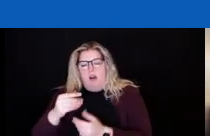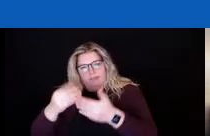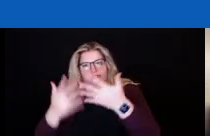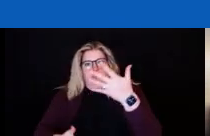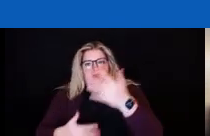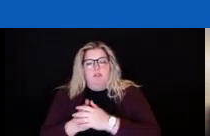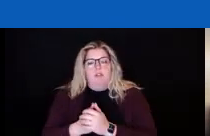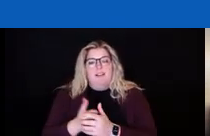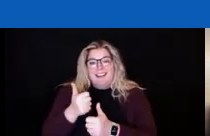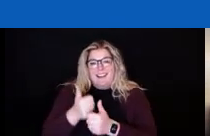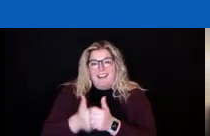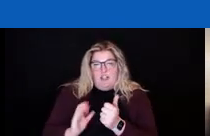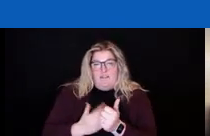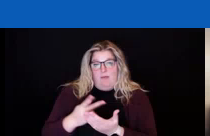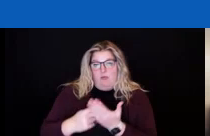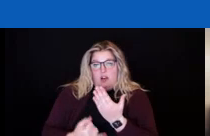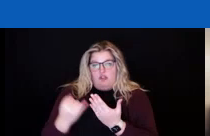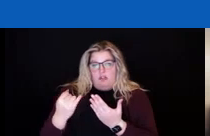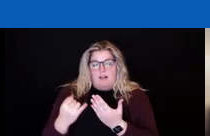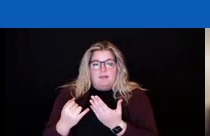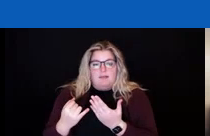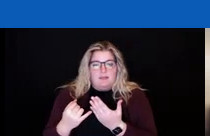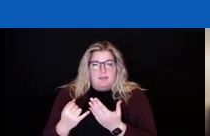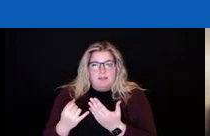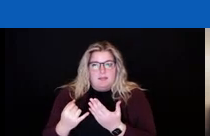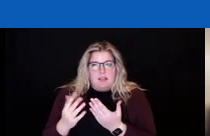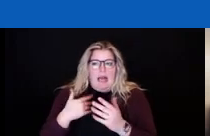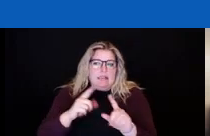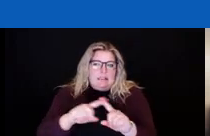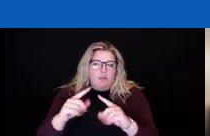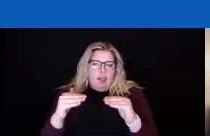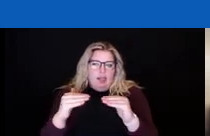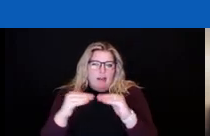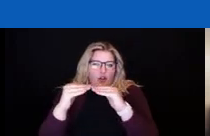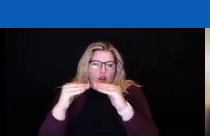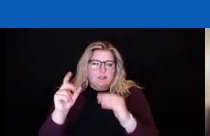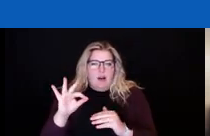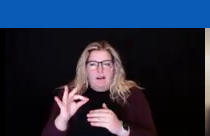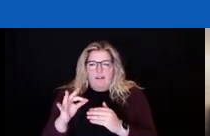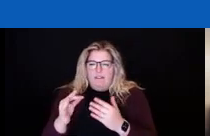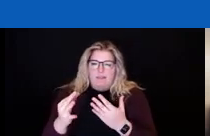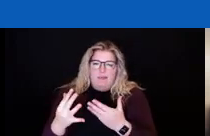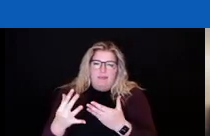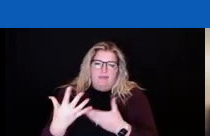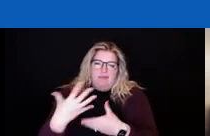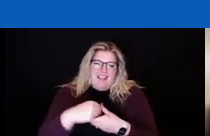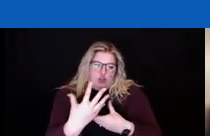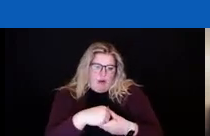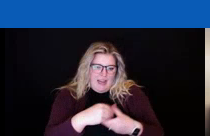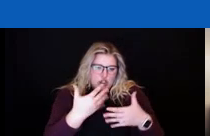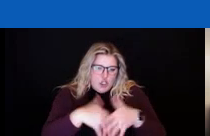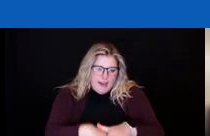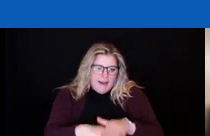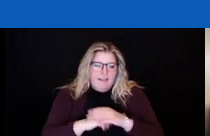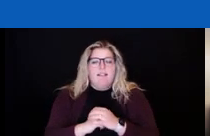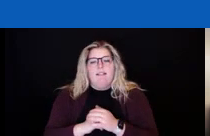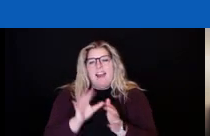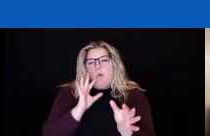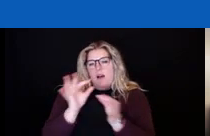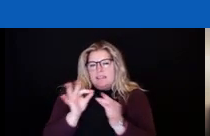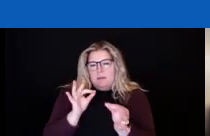had, various levels of integration for some of the things we'll list here, and we'll talk to those in our